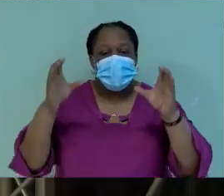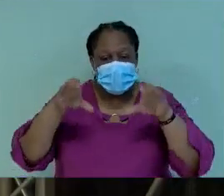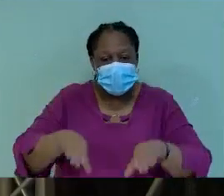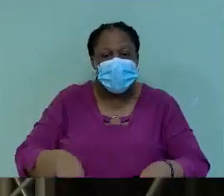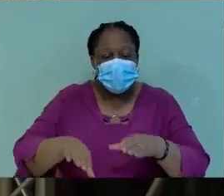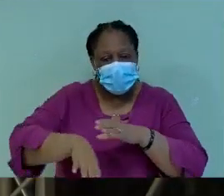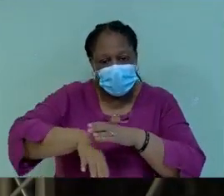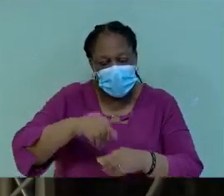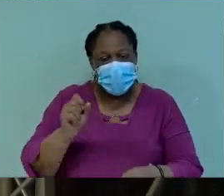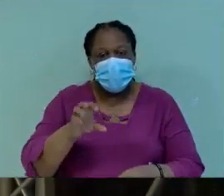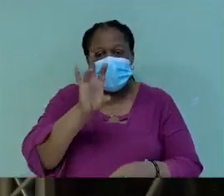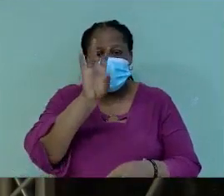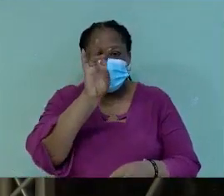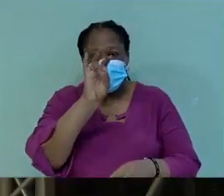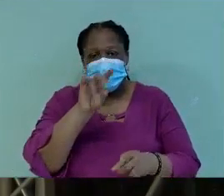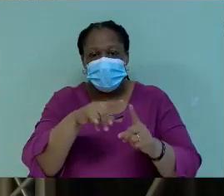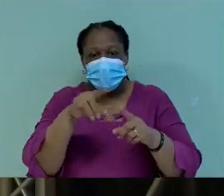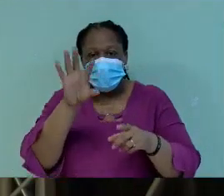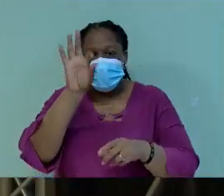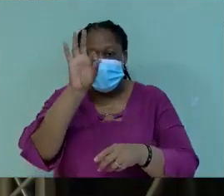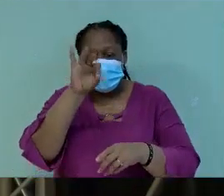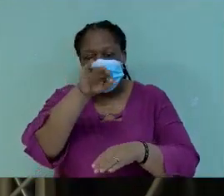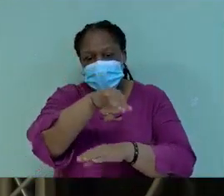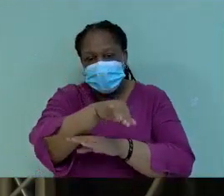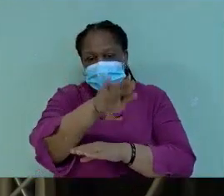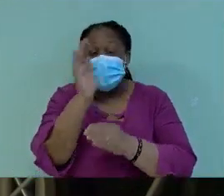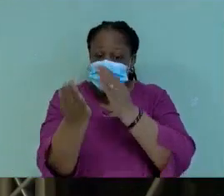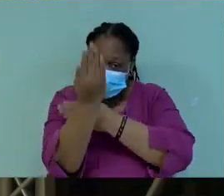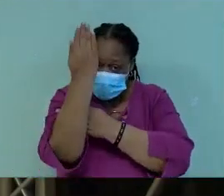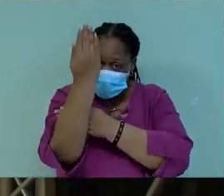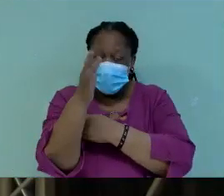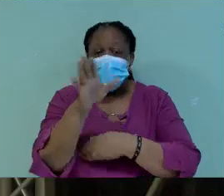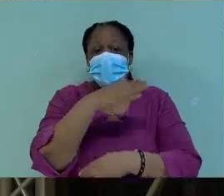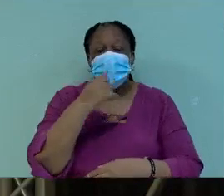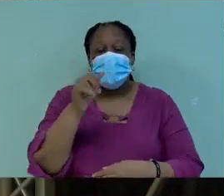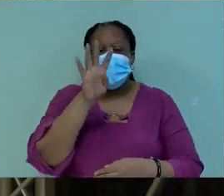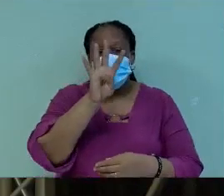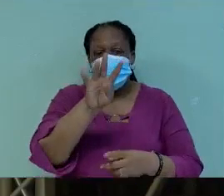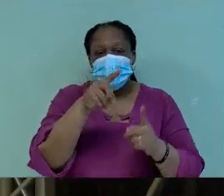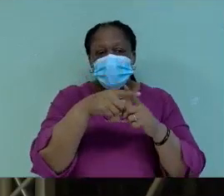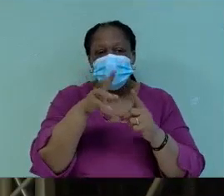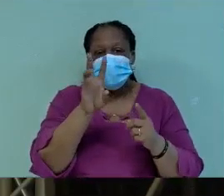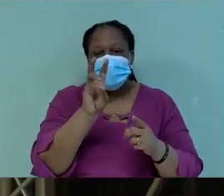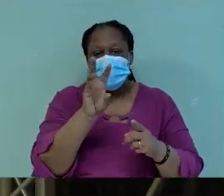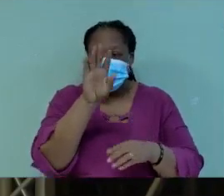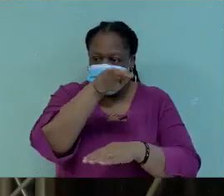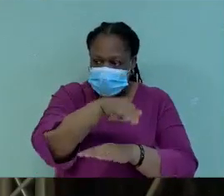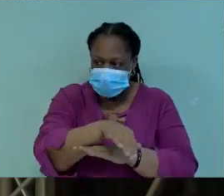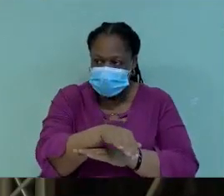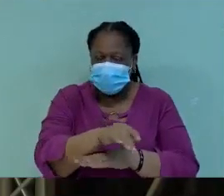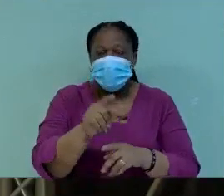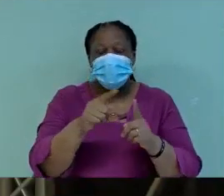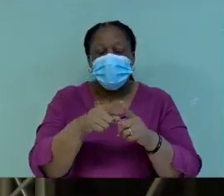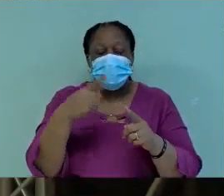a.m. and 4 and 6 p.m. to tend to their farms or vessels.